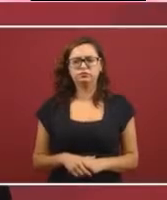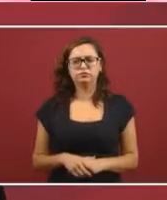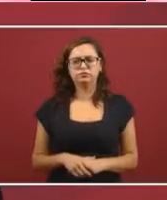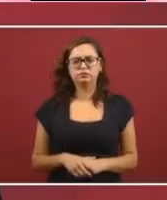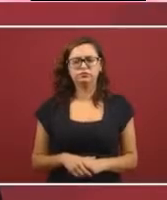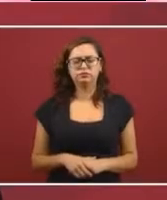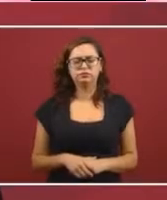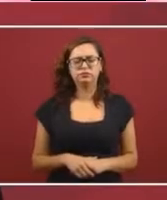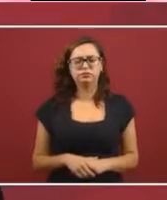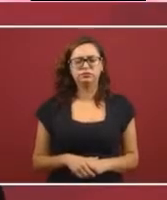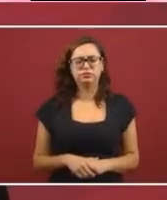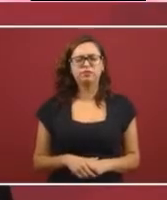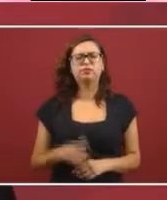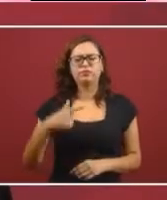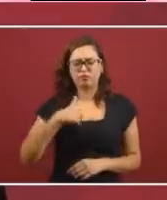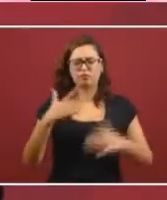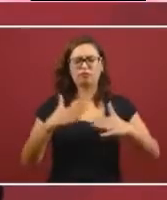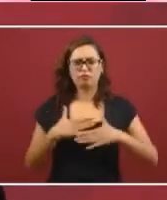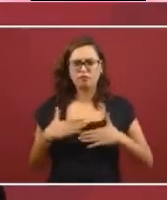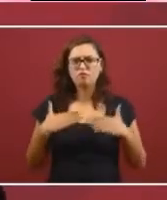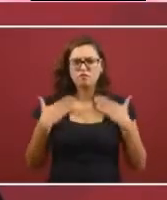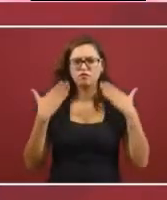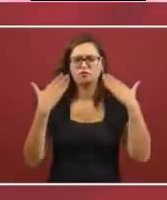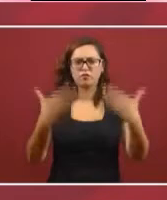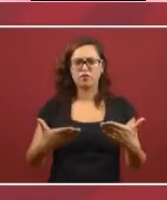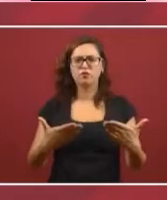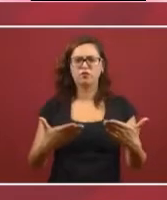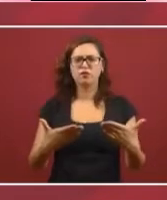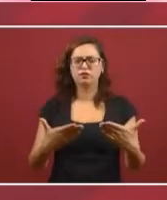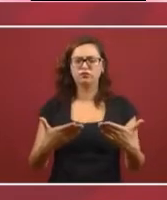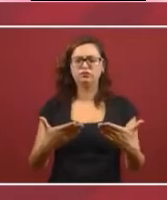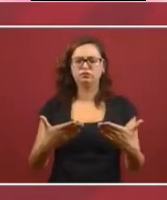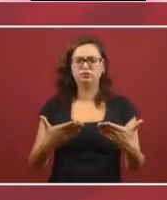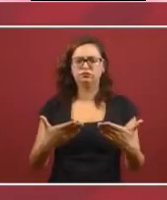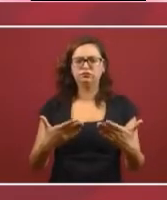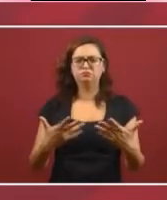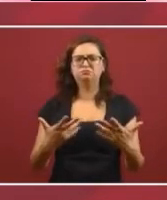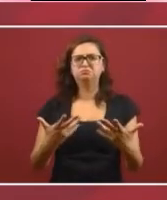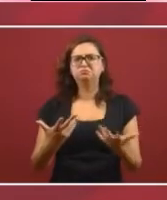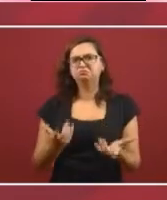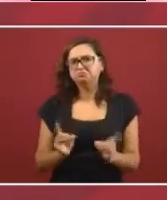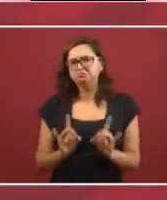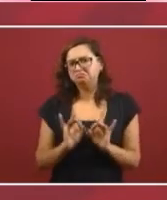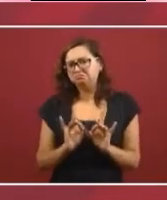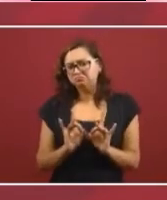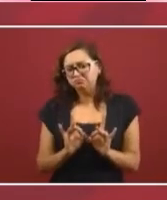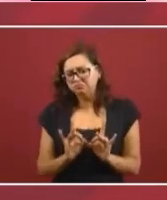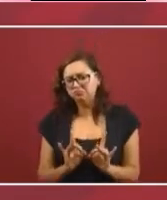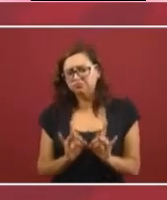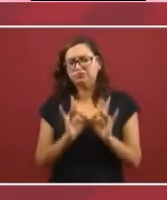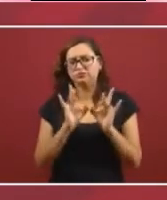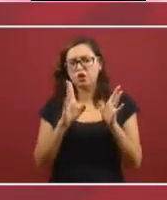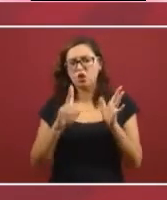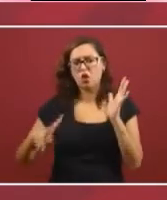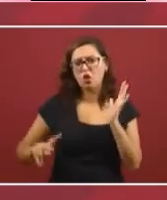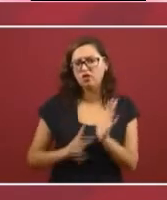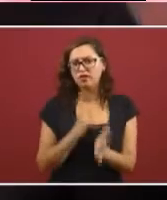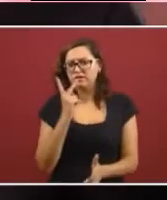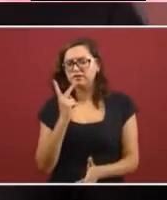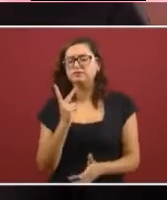that we are going to be able to meet head on this